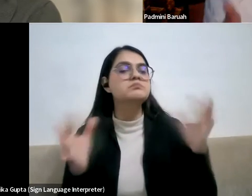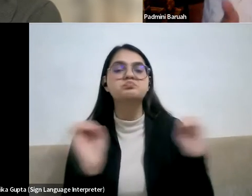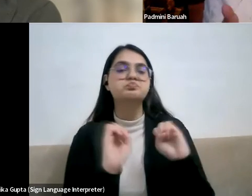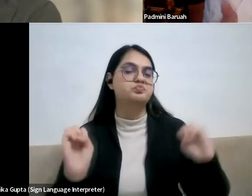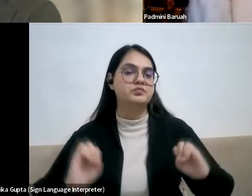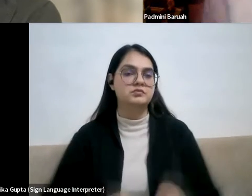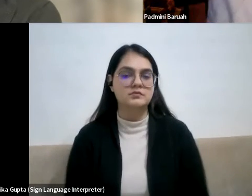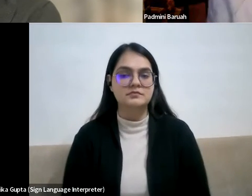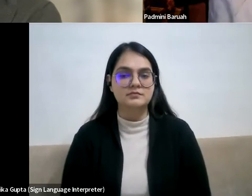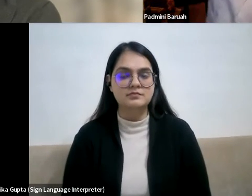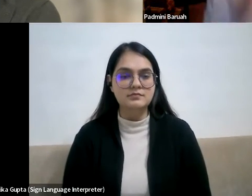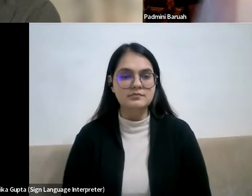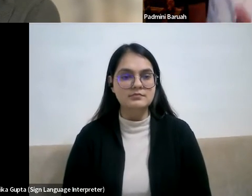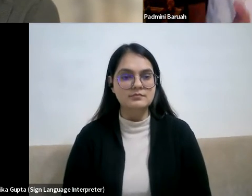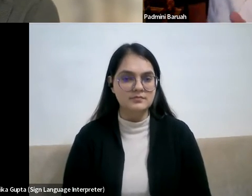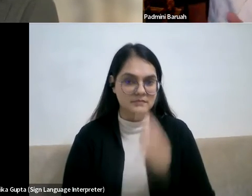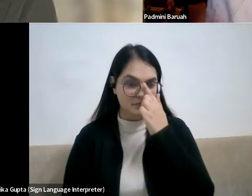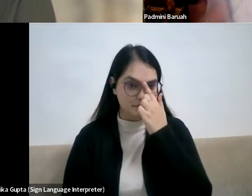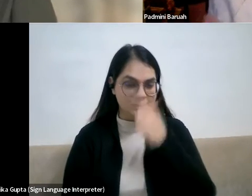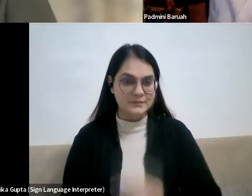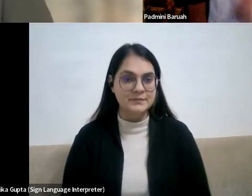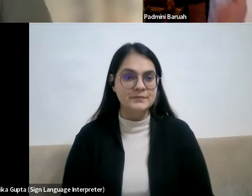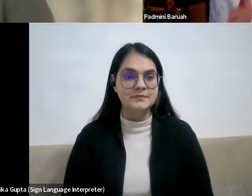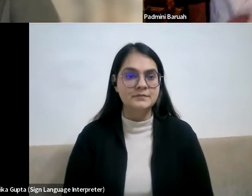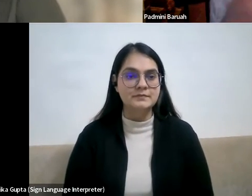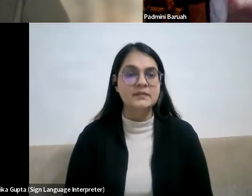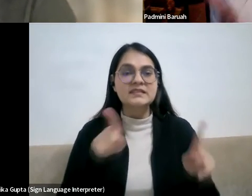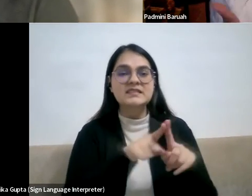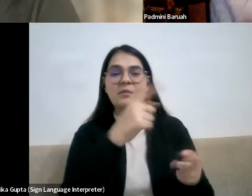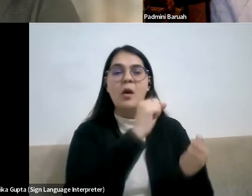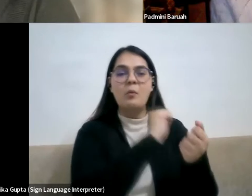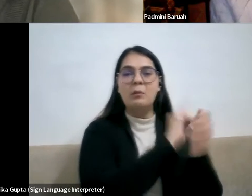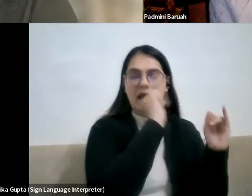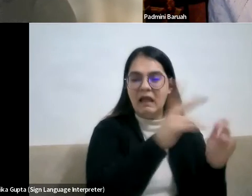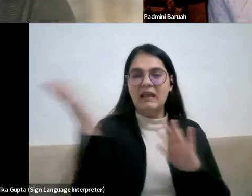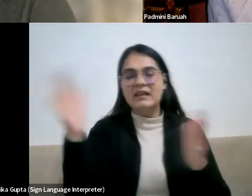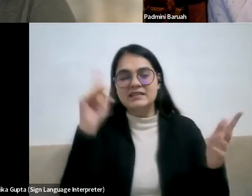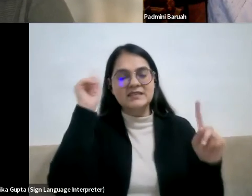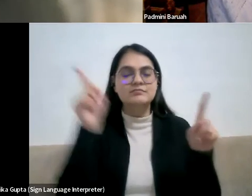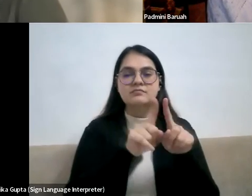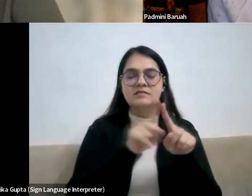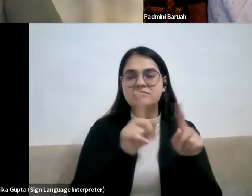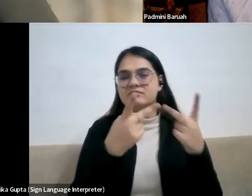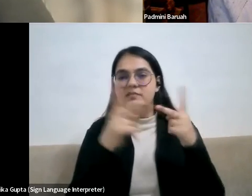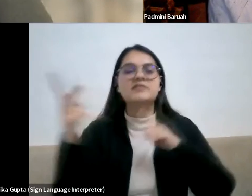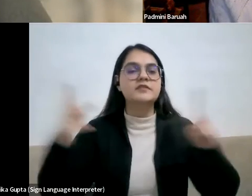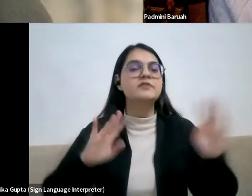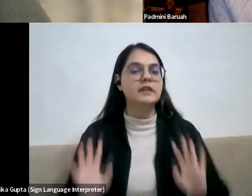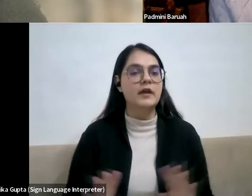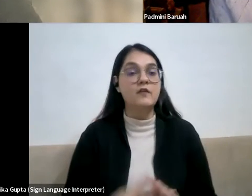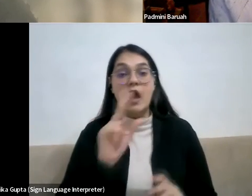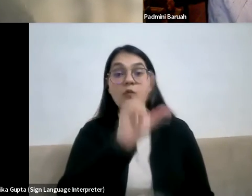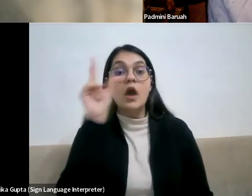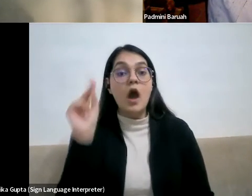cops bad and tribunals evil. There's nuances there. Then the other thing